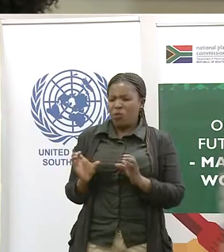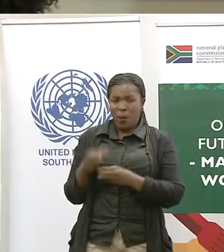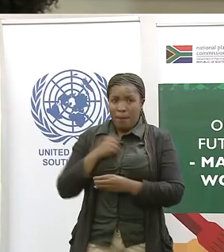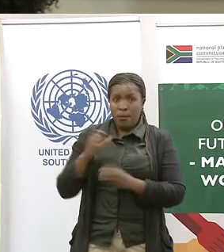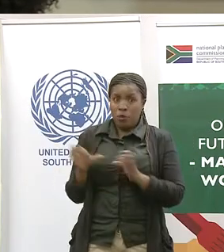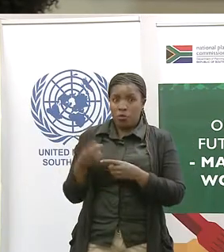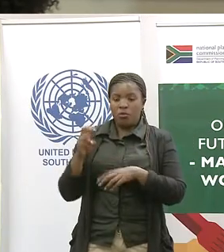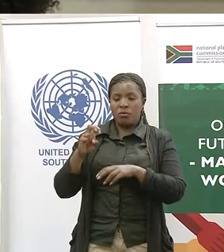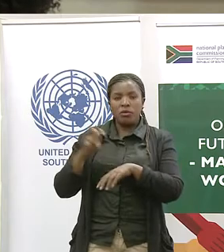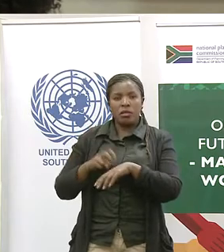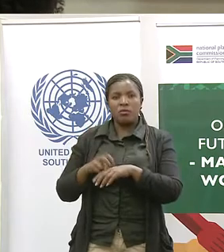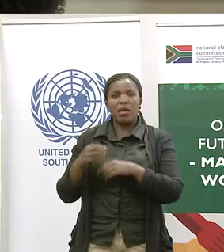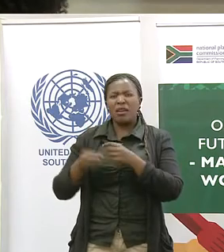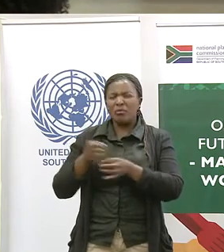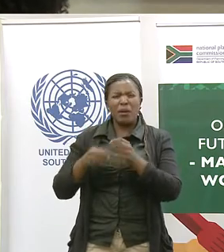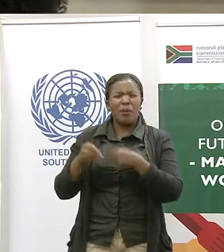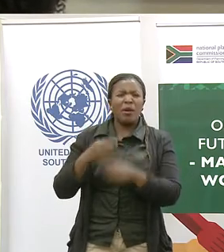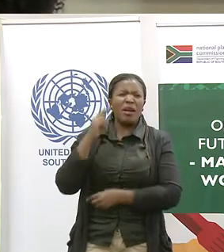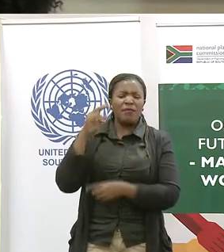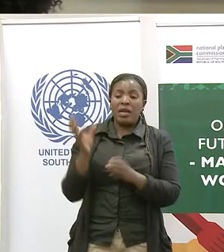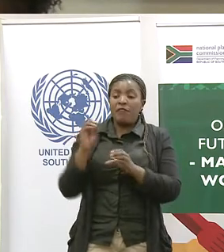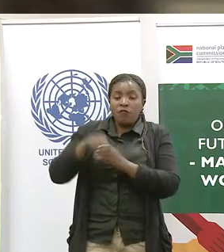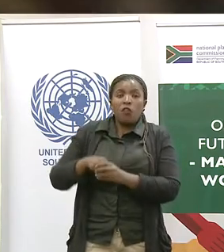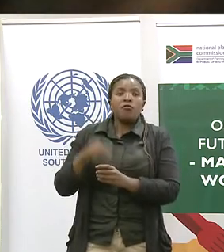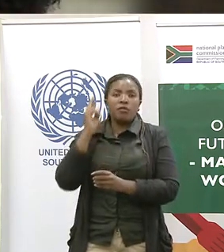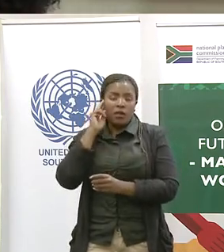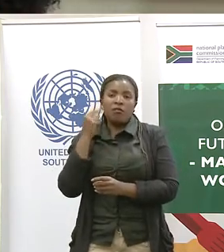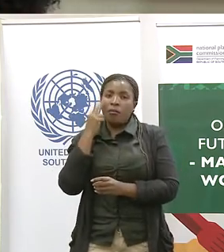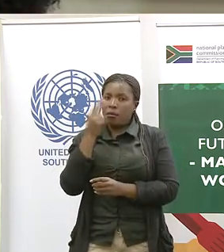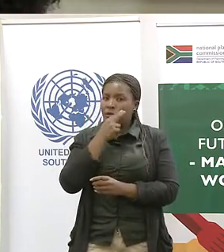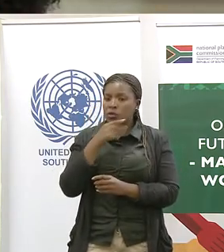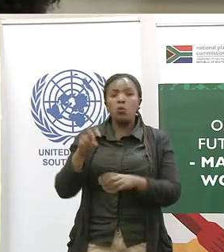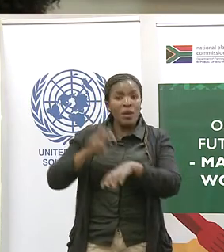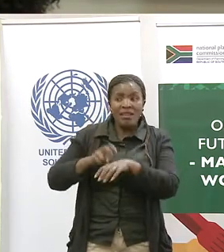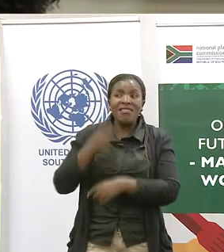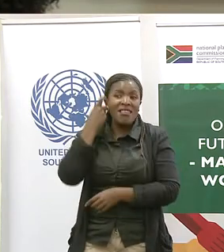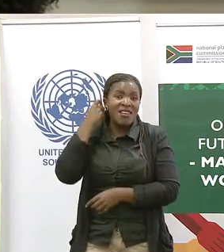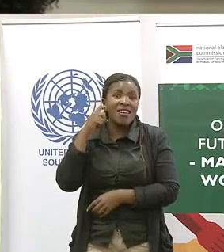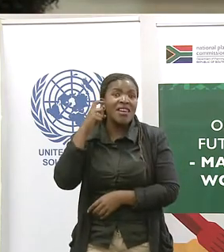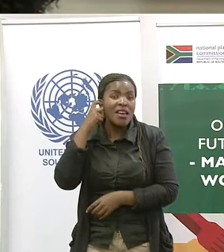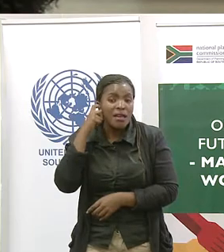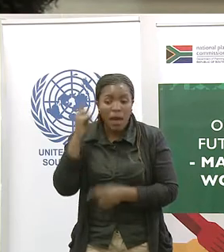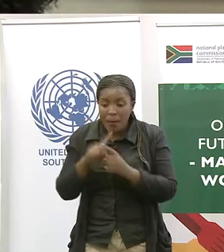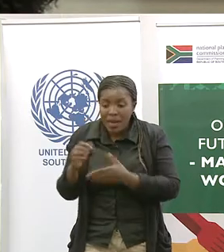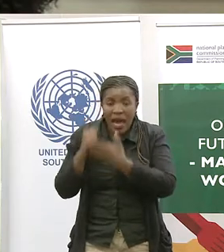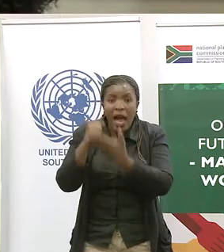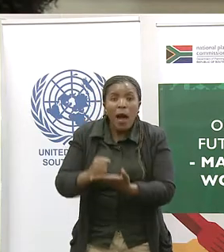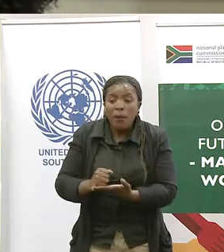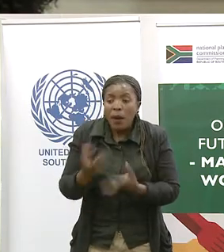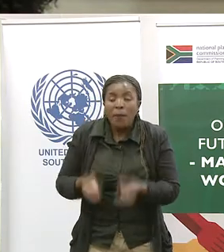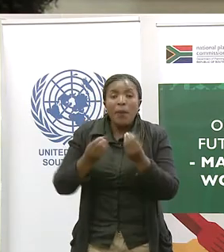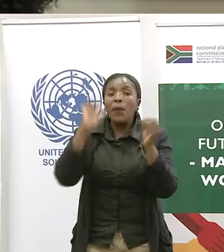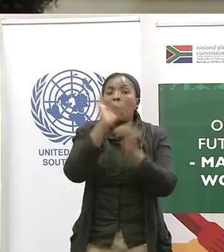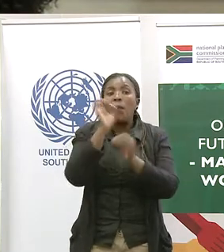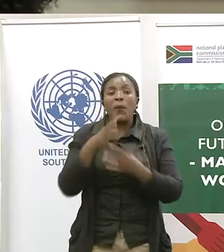need hearing aids and that sort of thing. None of these things happen. So unfortunately, my perception is that